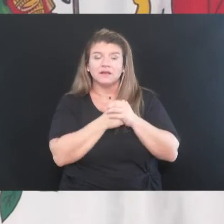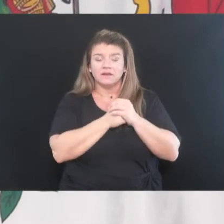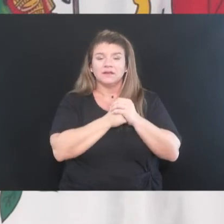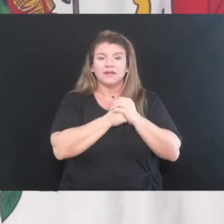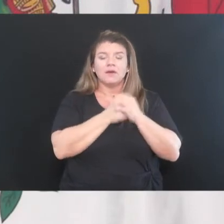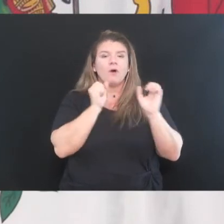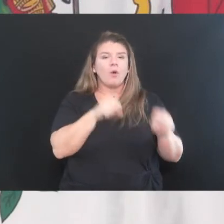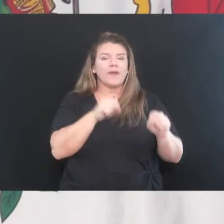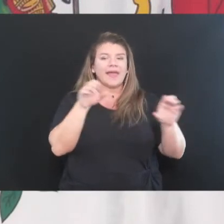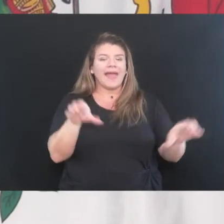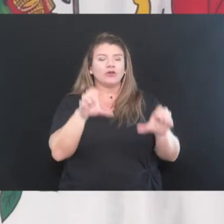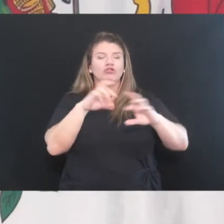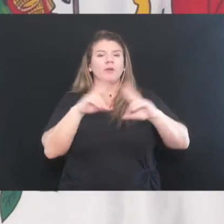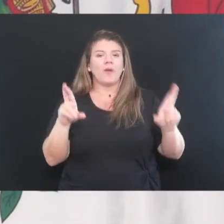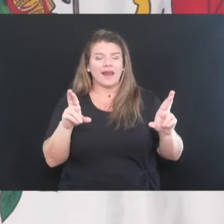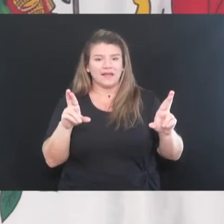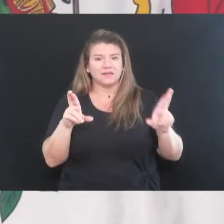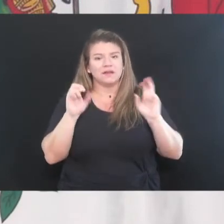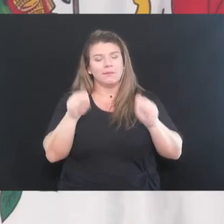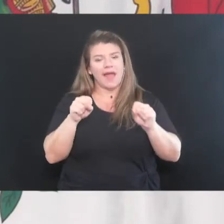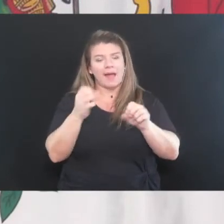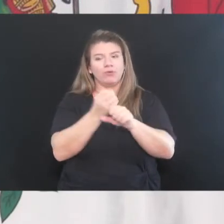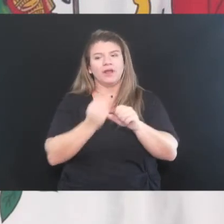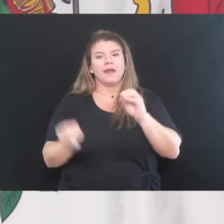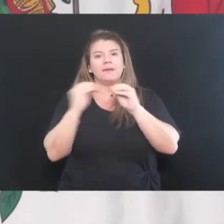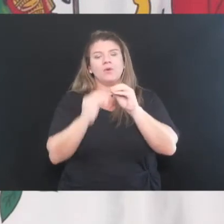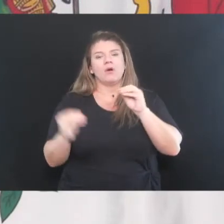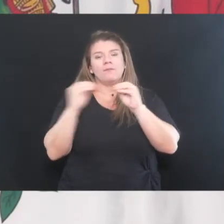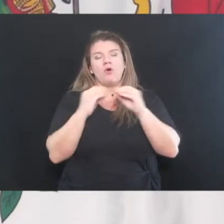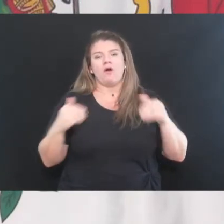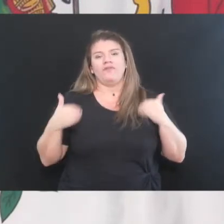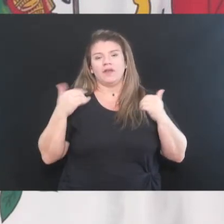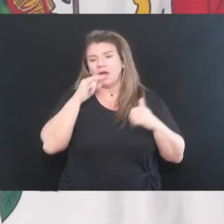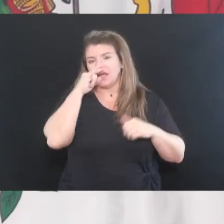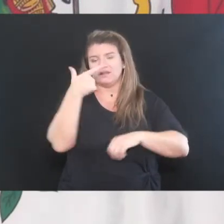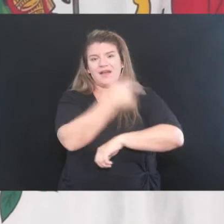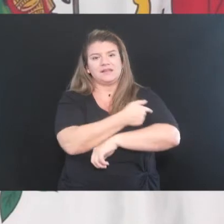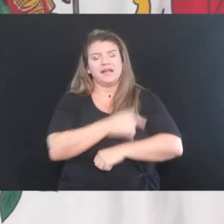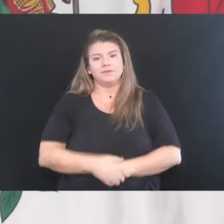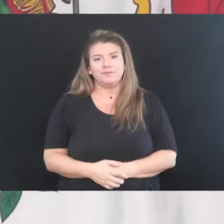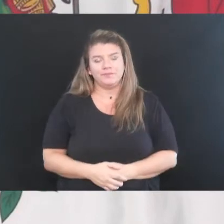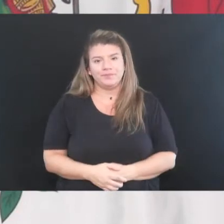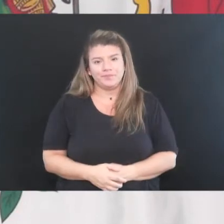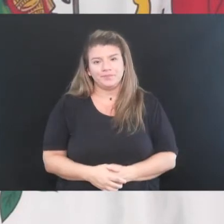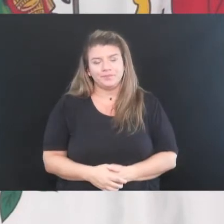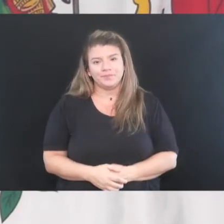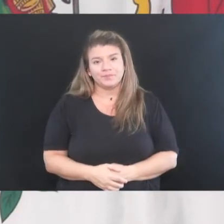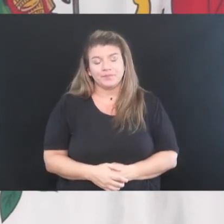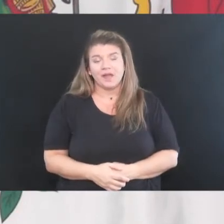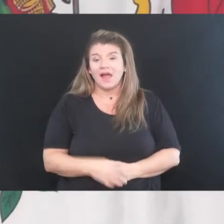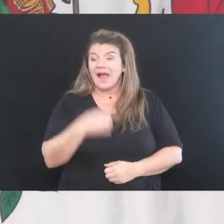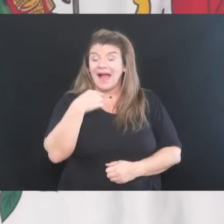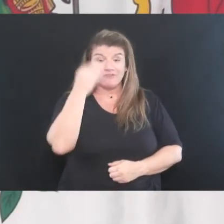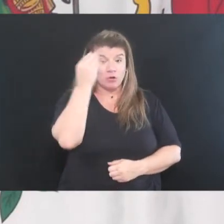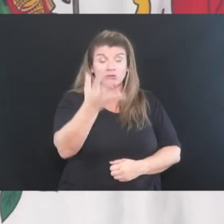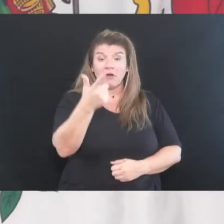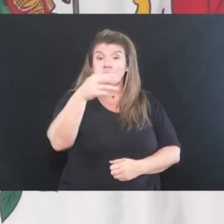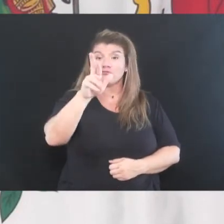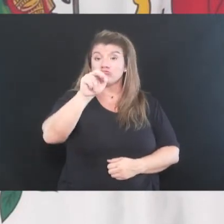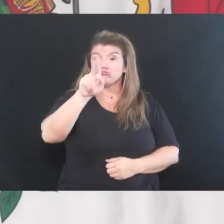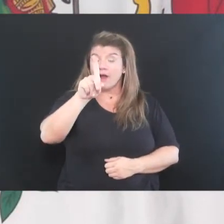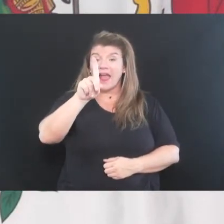can do to be ready to be able to get more and more of our young kids vaccinated. I've told you about our grand families,